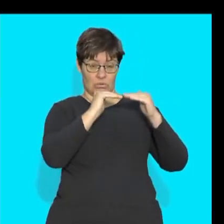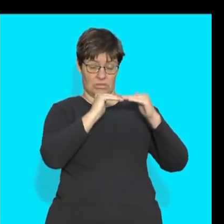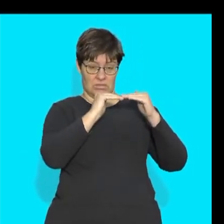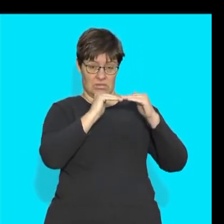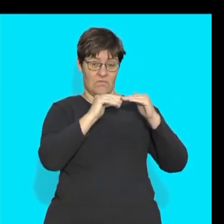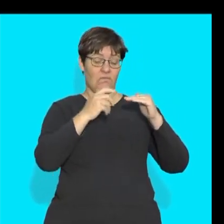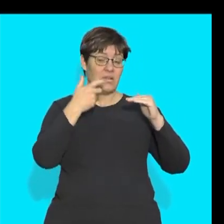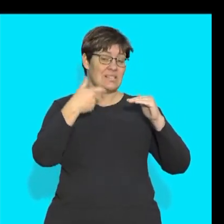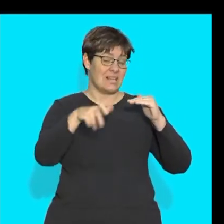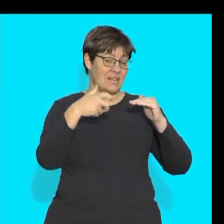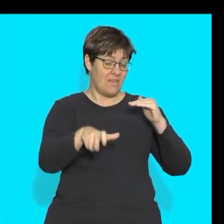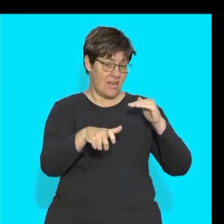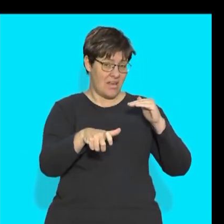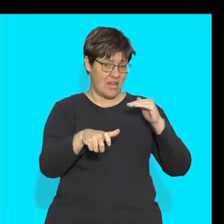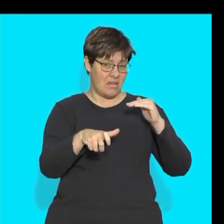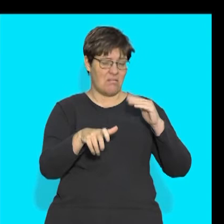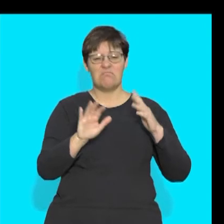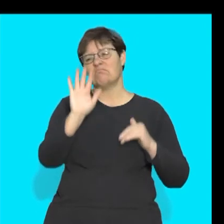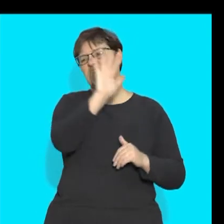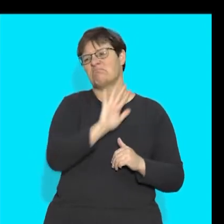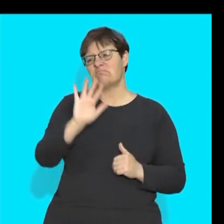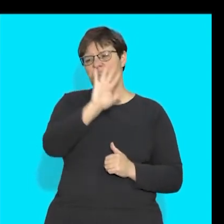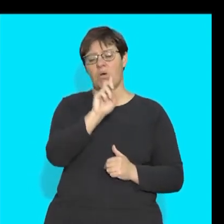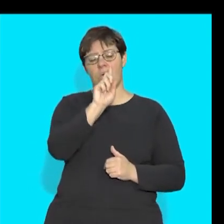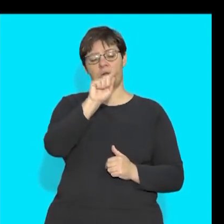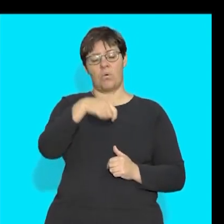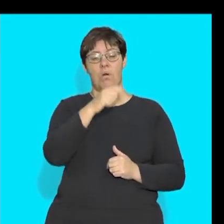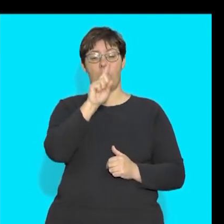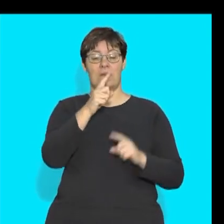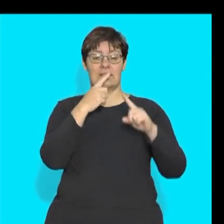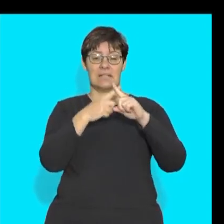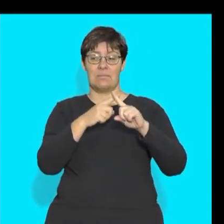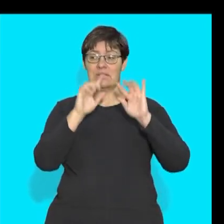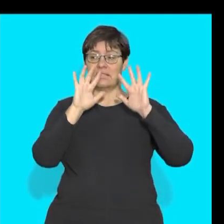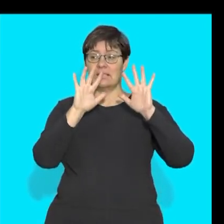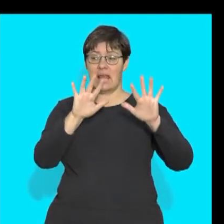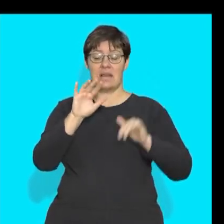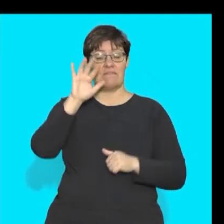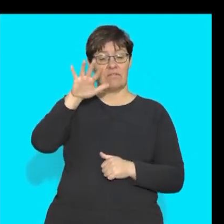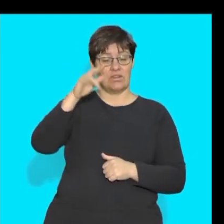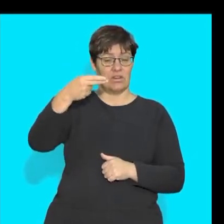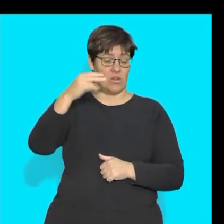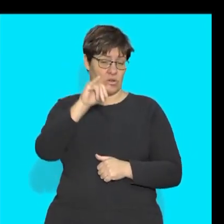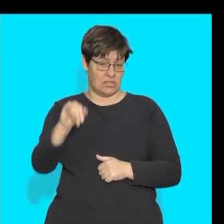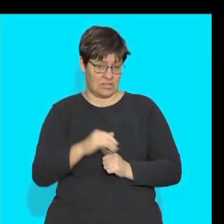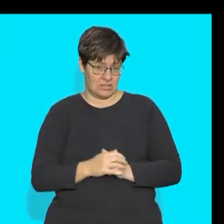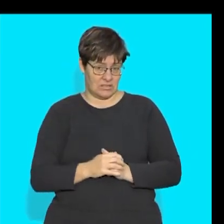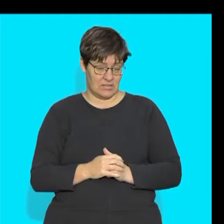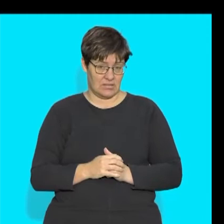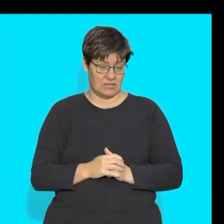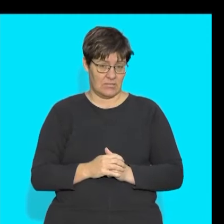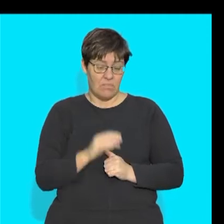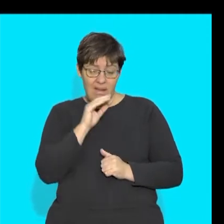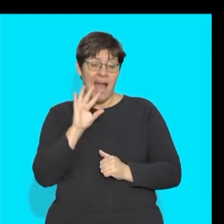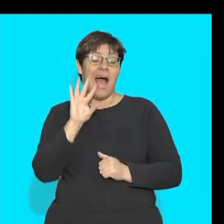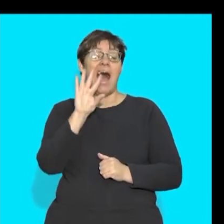for silver, is about 1,1 times 10 to the 15 hertz. They're